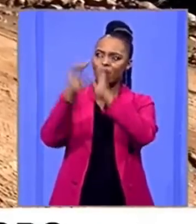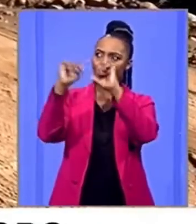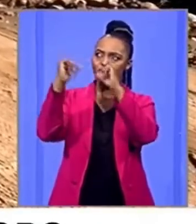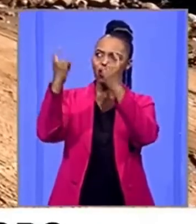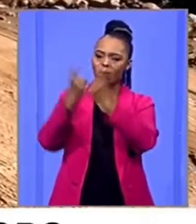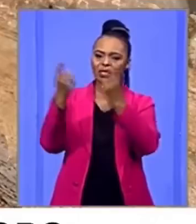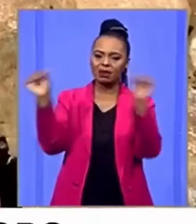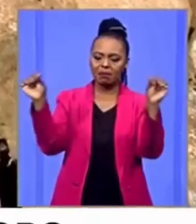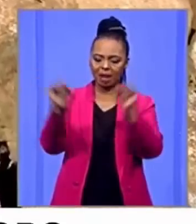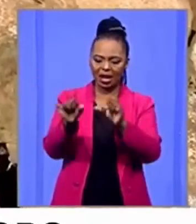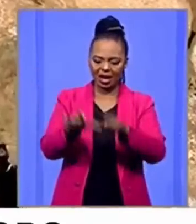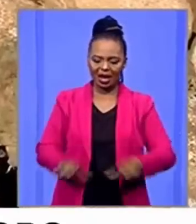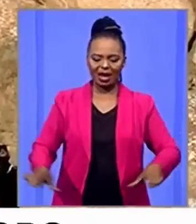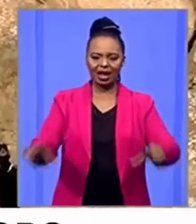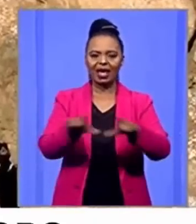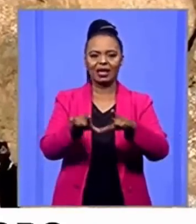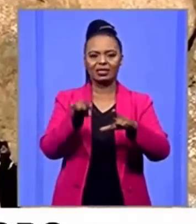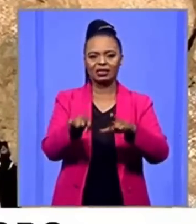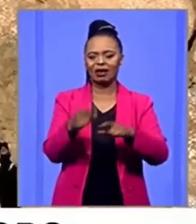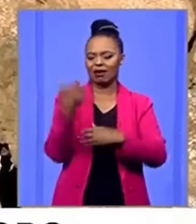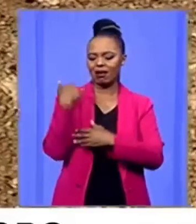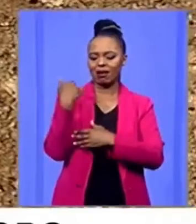pušetšo ya naga go beng go tloga ka ngwaga wa